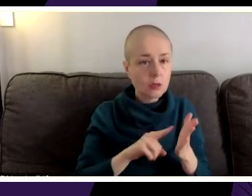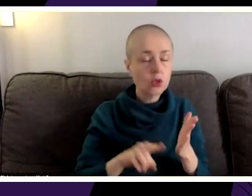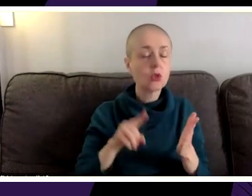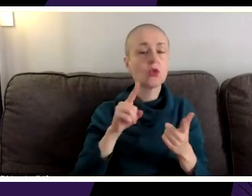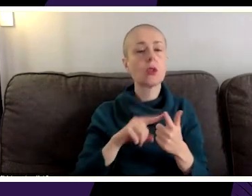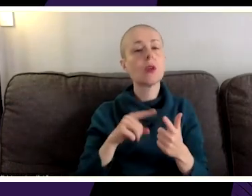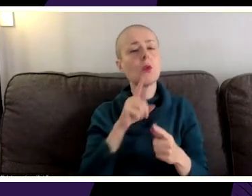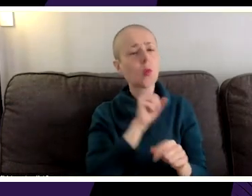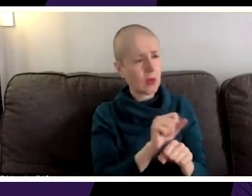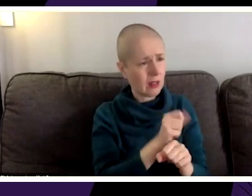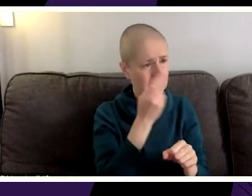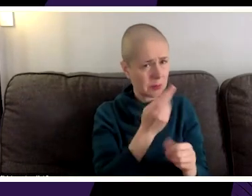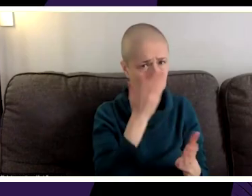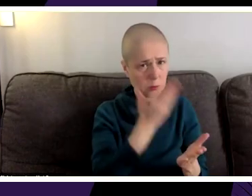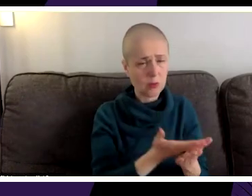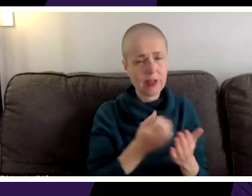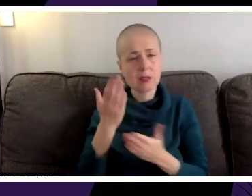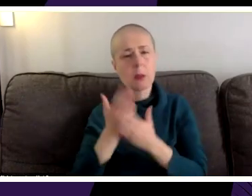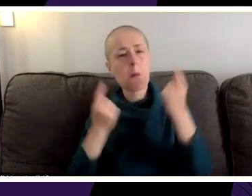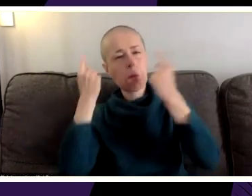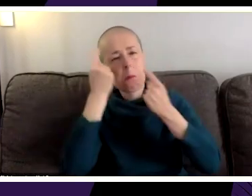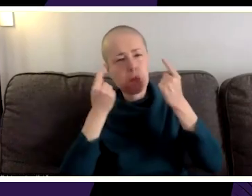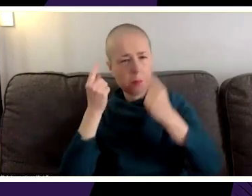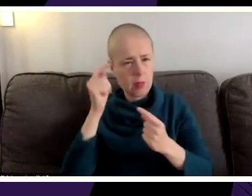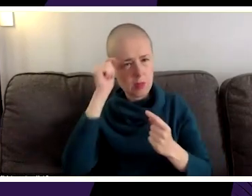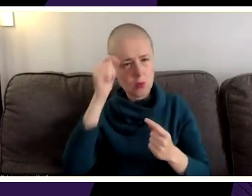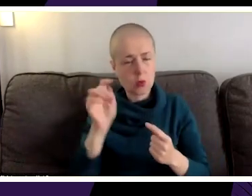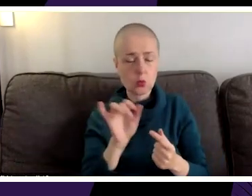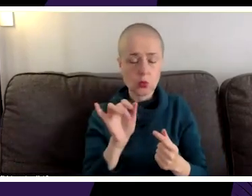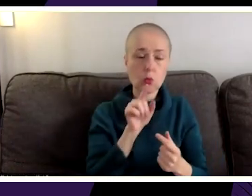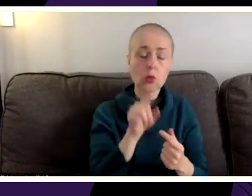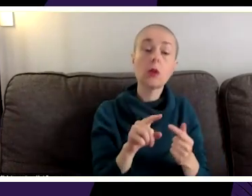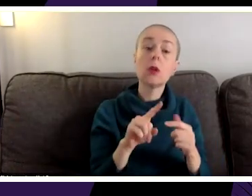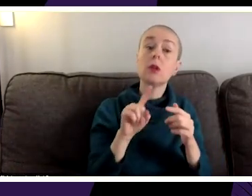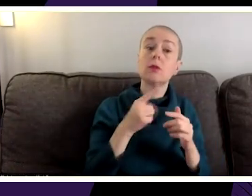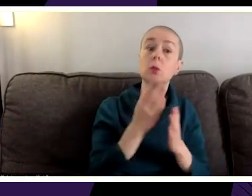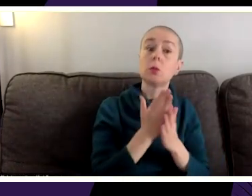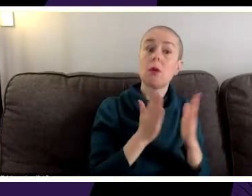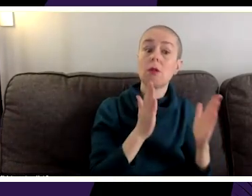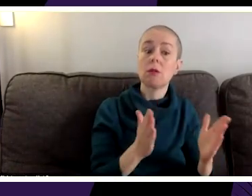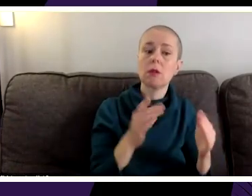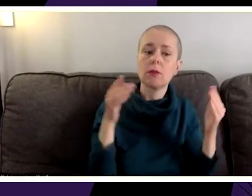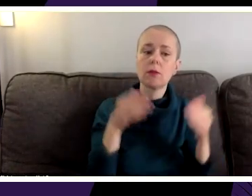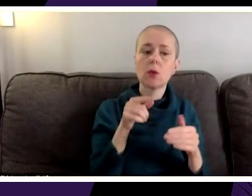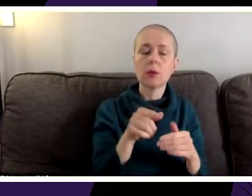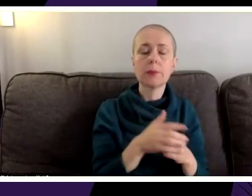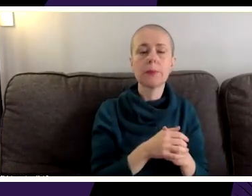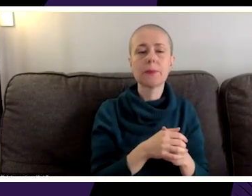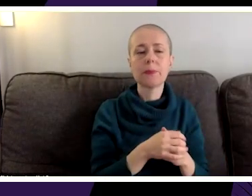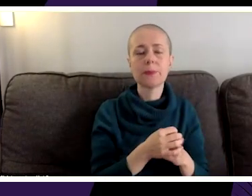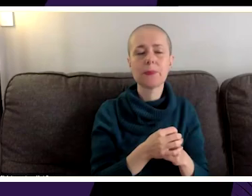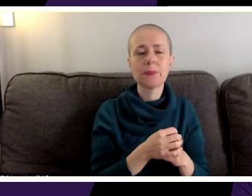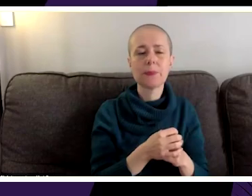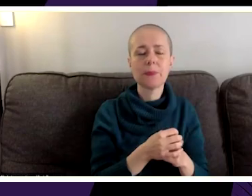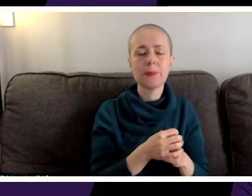speculative. In this sense, the first period of the project focused on the research with various historical archives, including